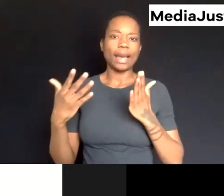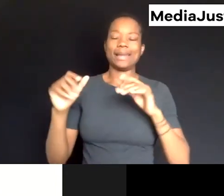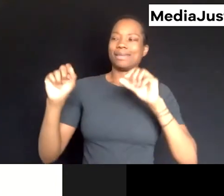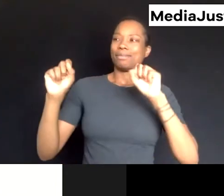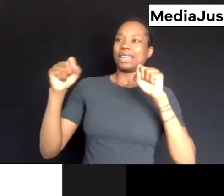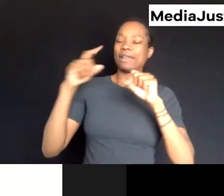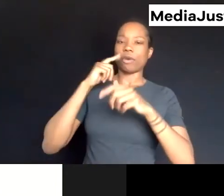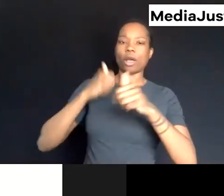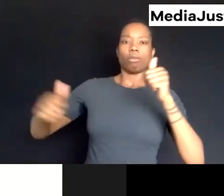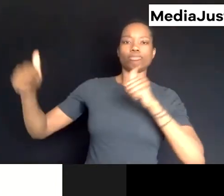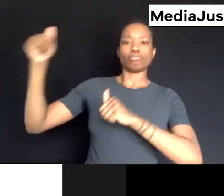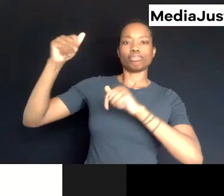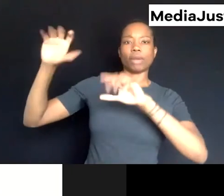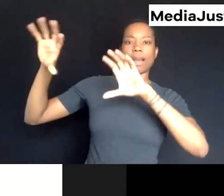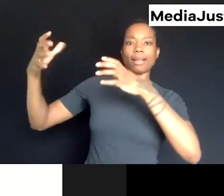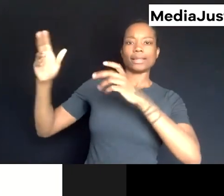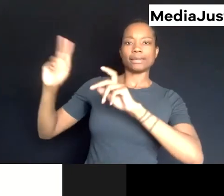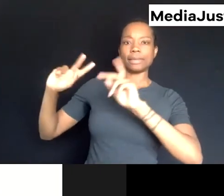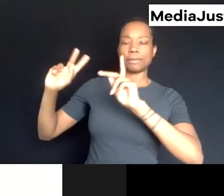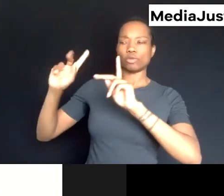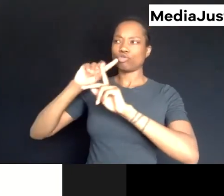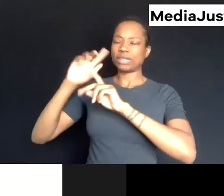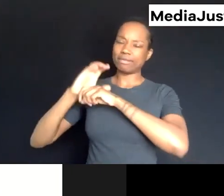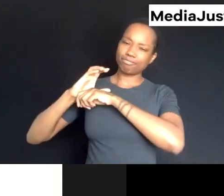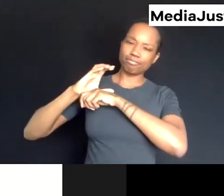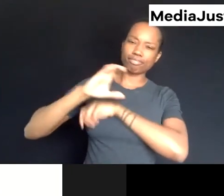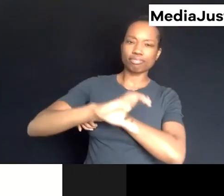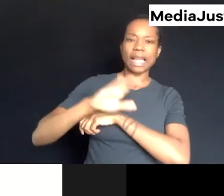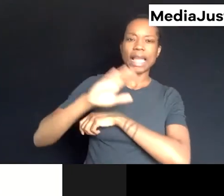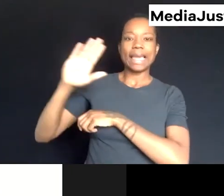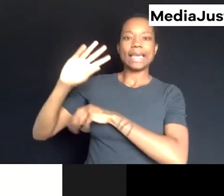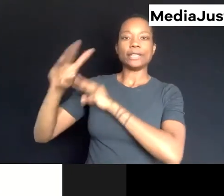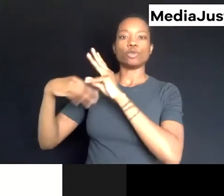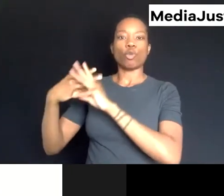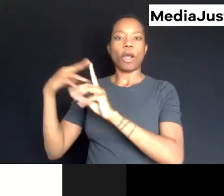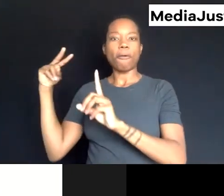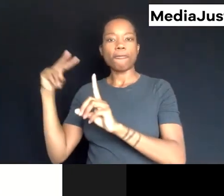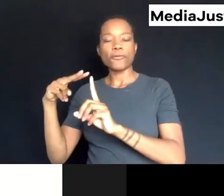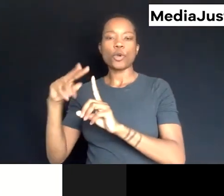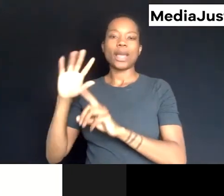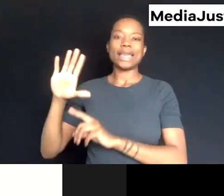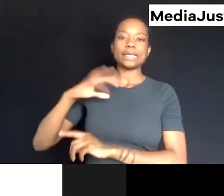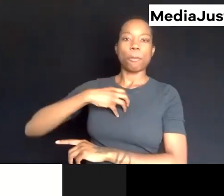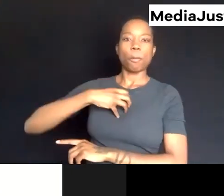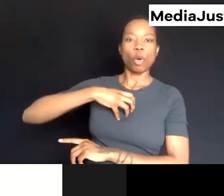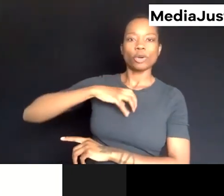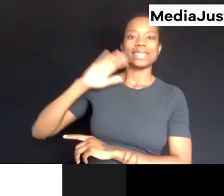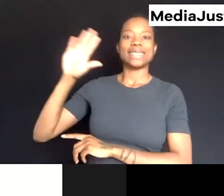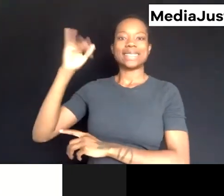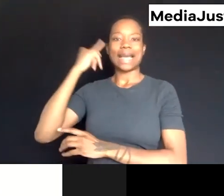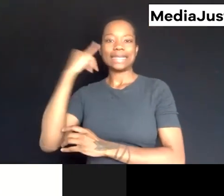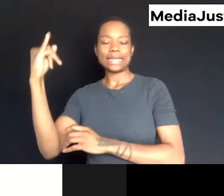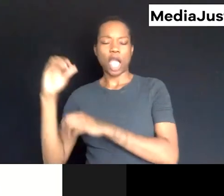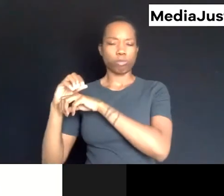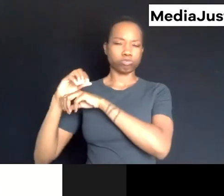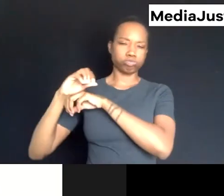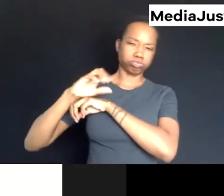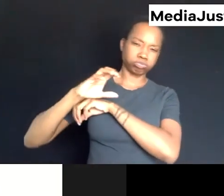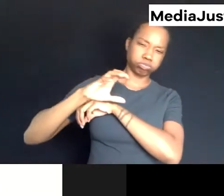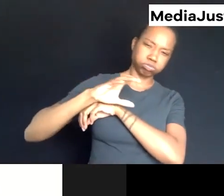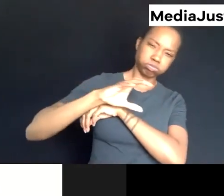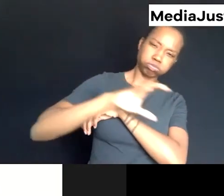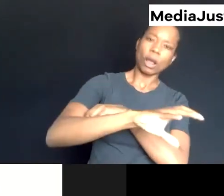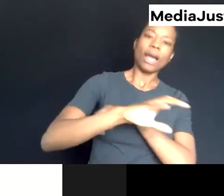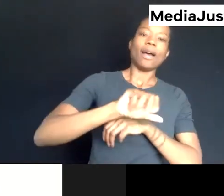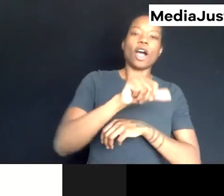to impose its worldview, morals, and ideas to the rest of the population by shaping the status